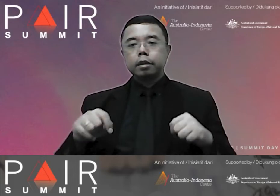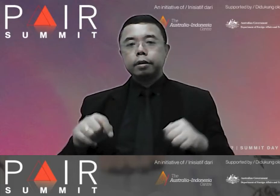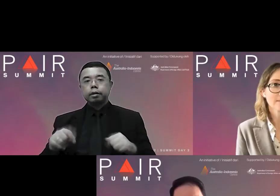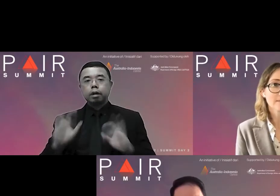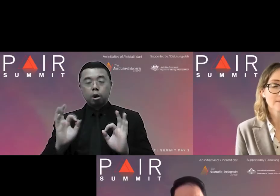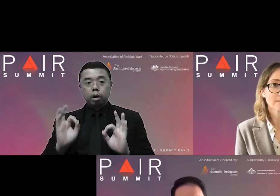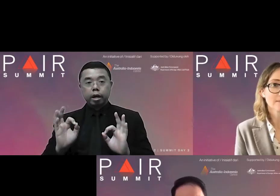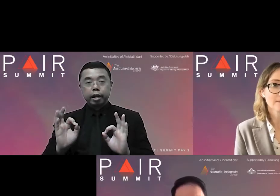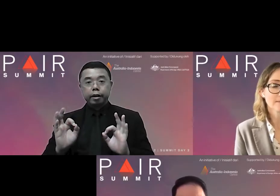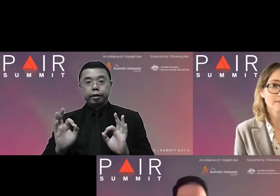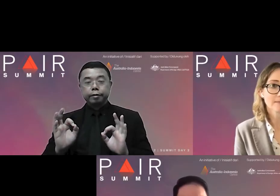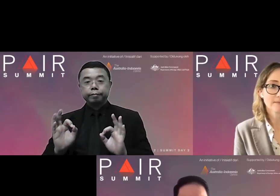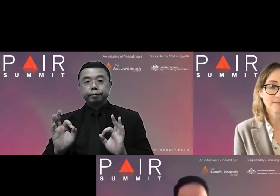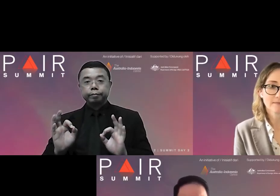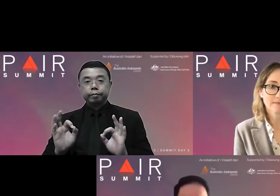this,